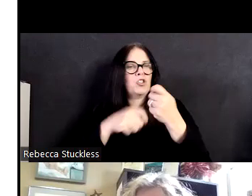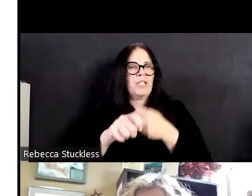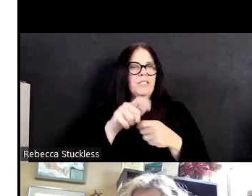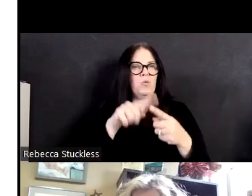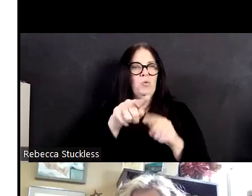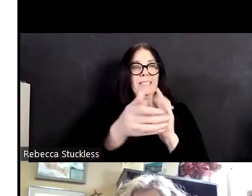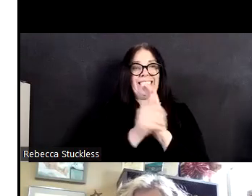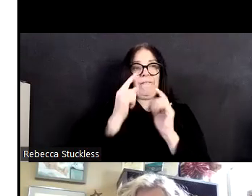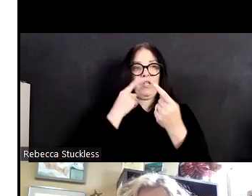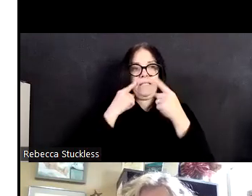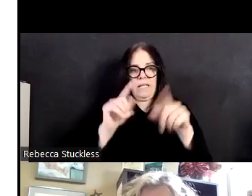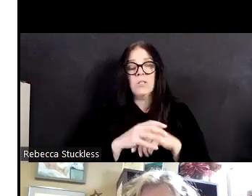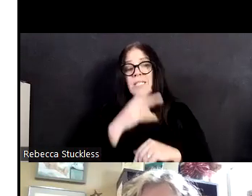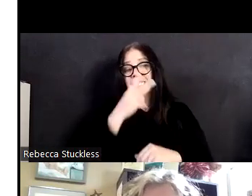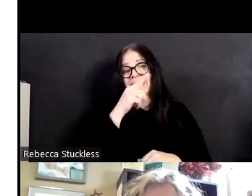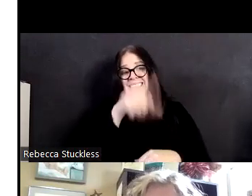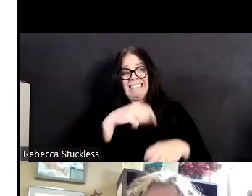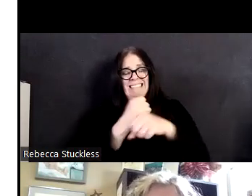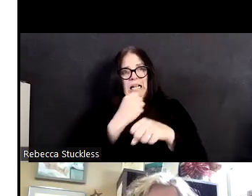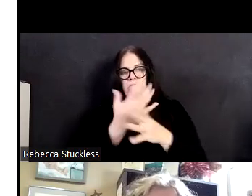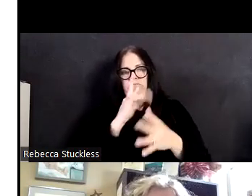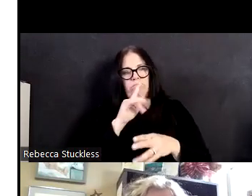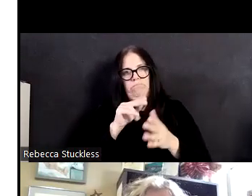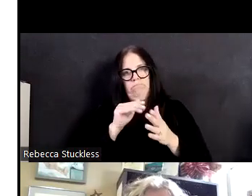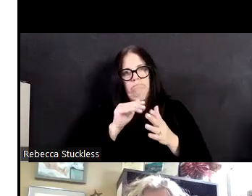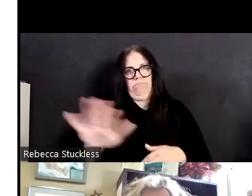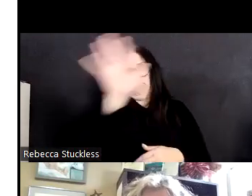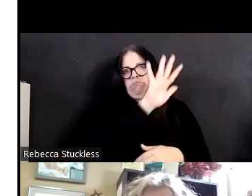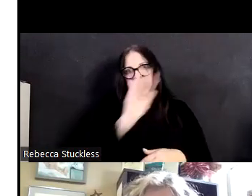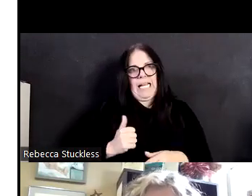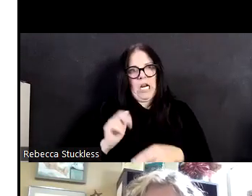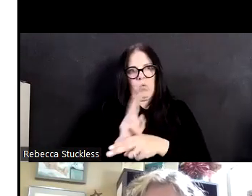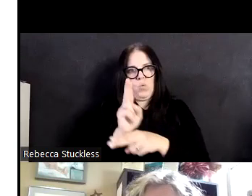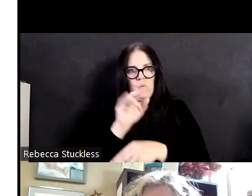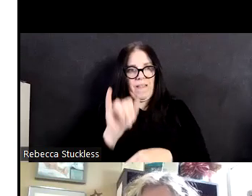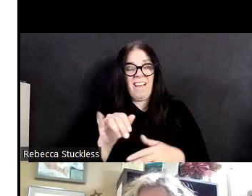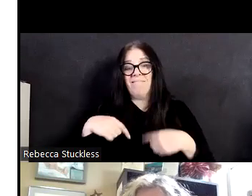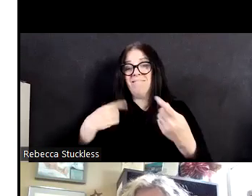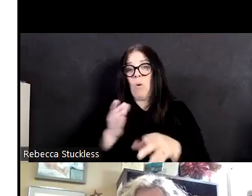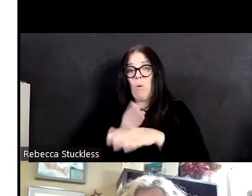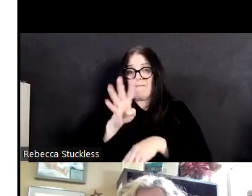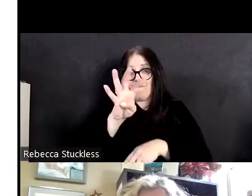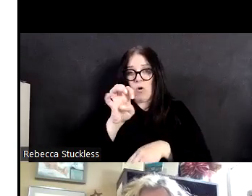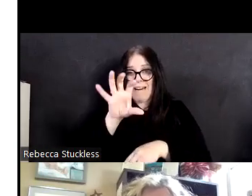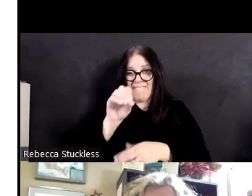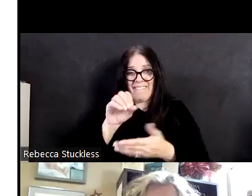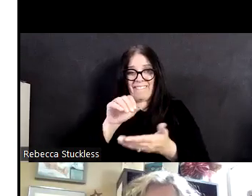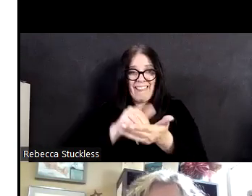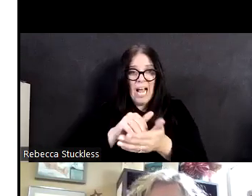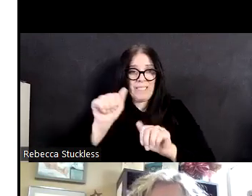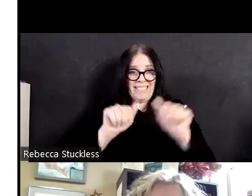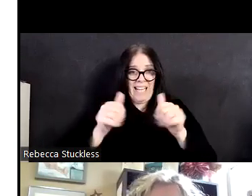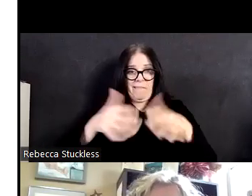well used throughout Canada. Over 450,000 of assessments have been taken by over 90,000 different